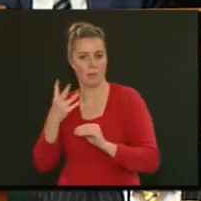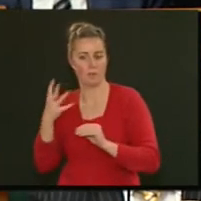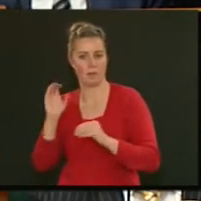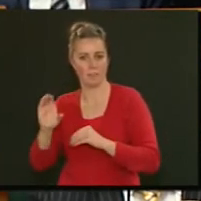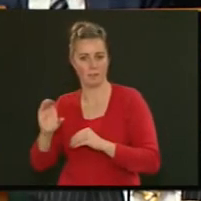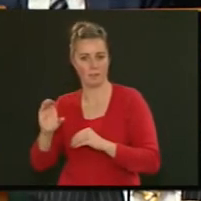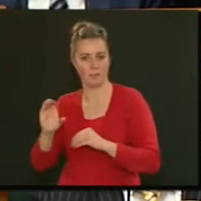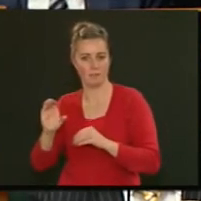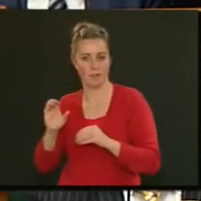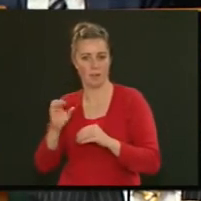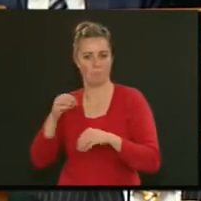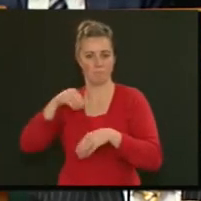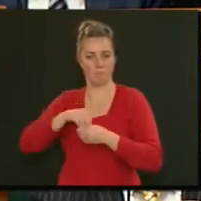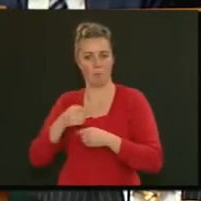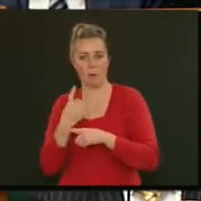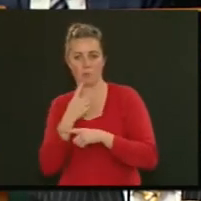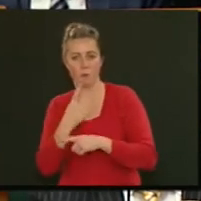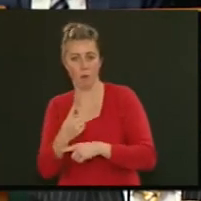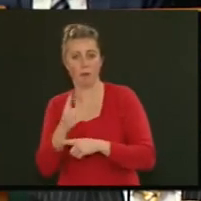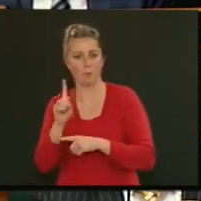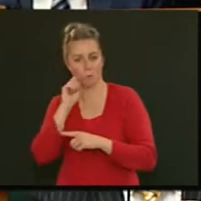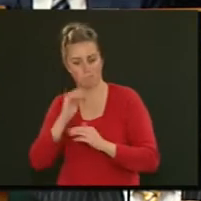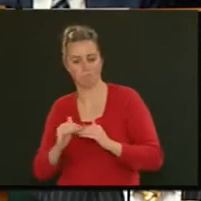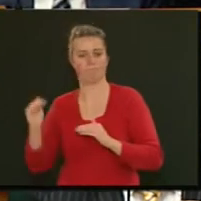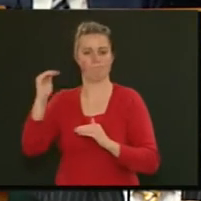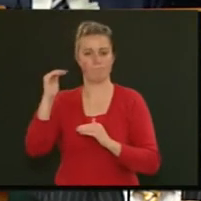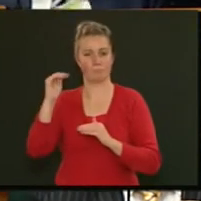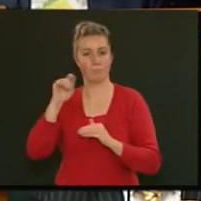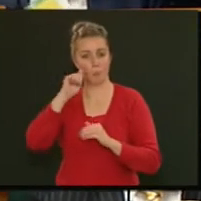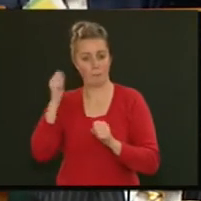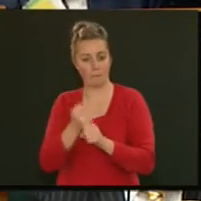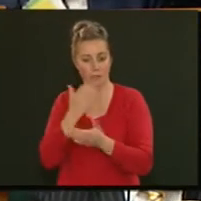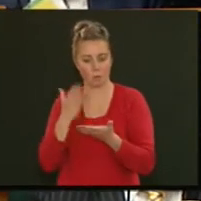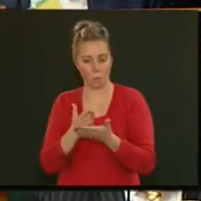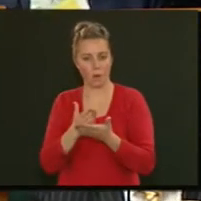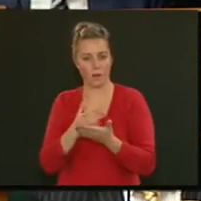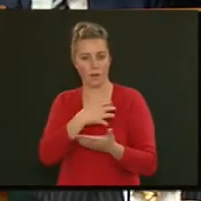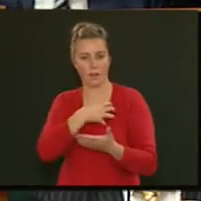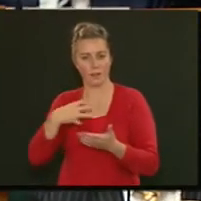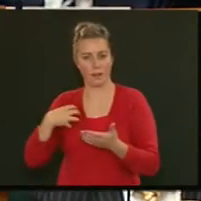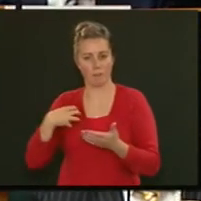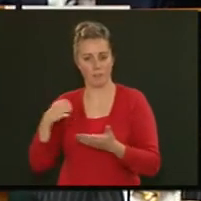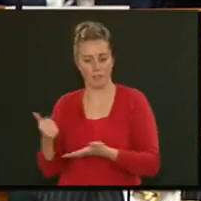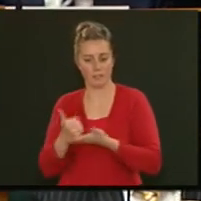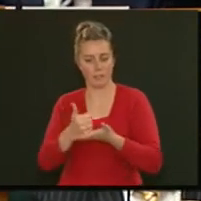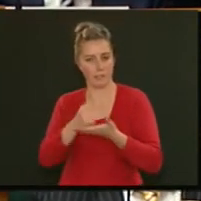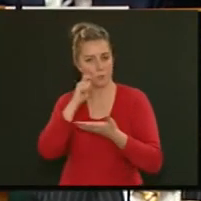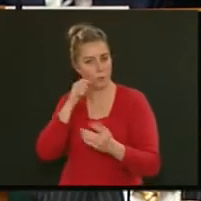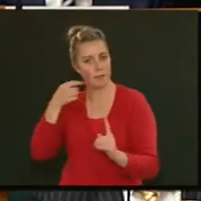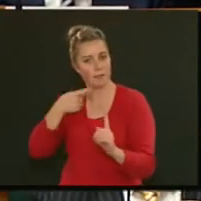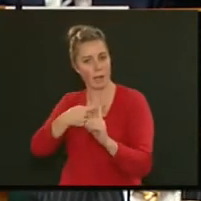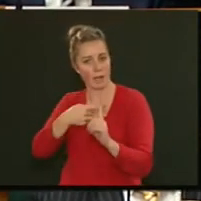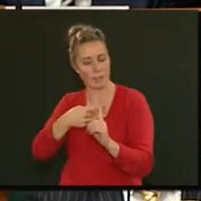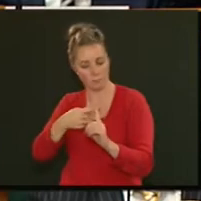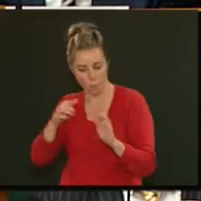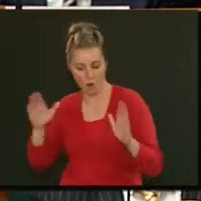an income of $35,000. This will ensure that the government's extra assistance is targeted to